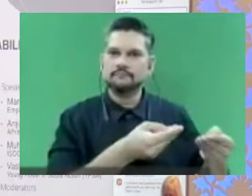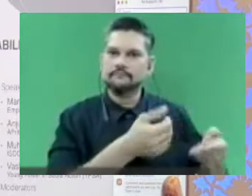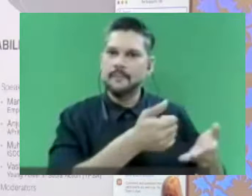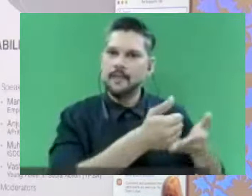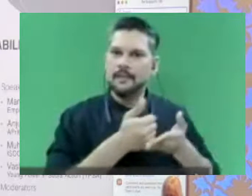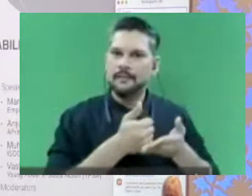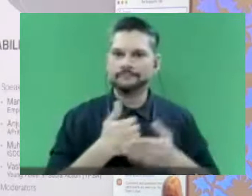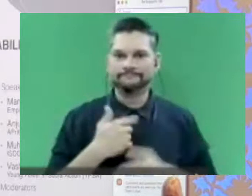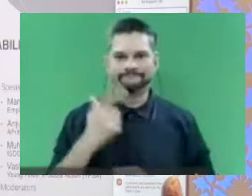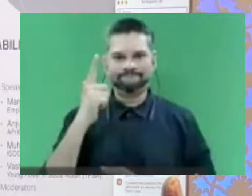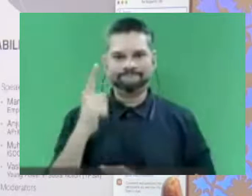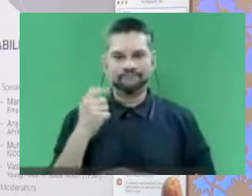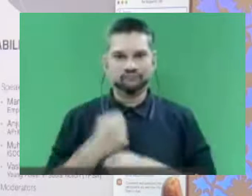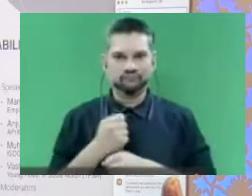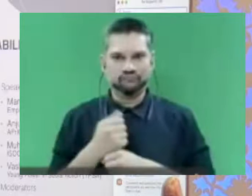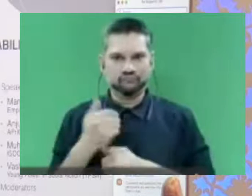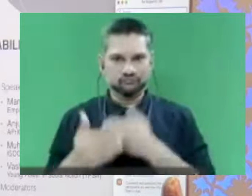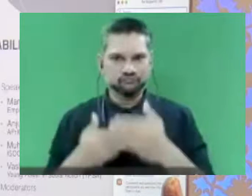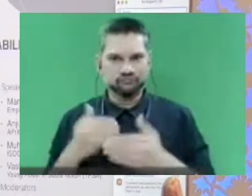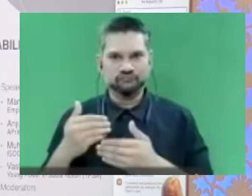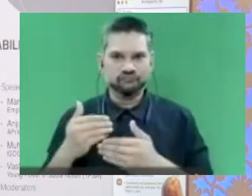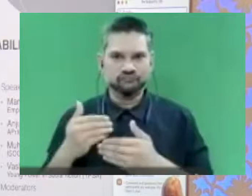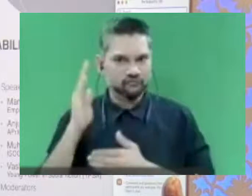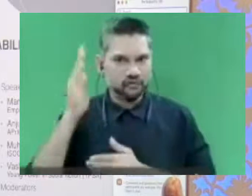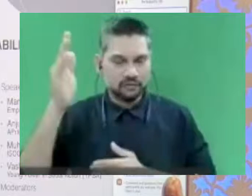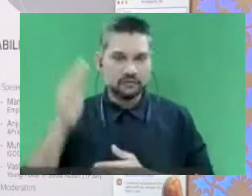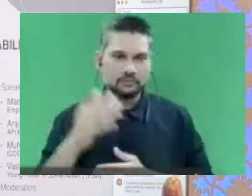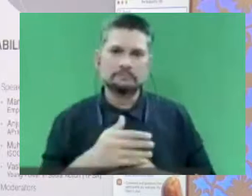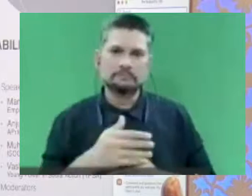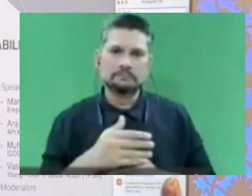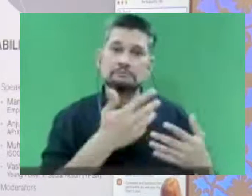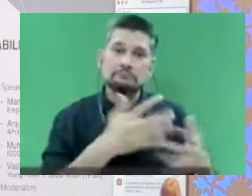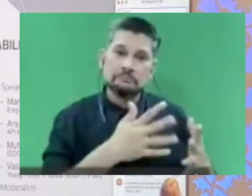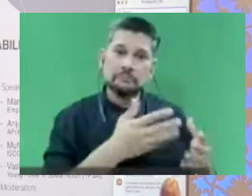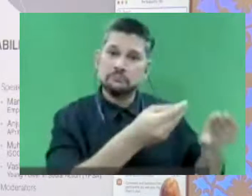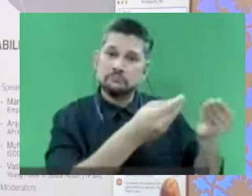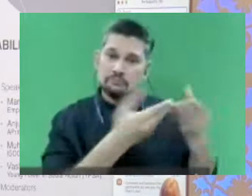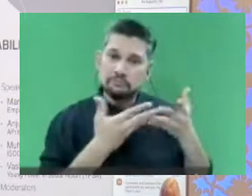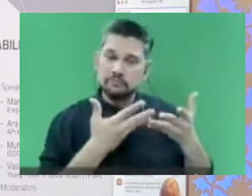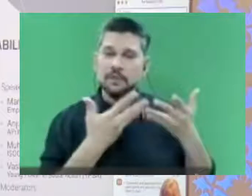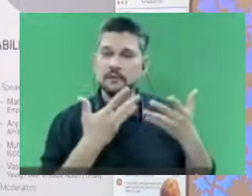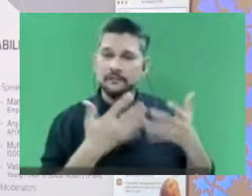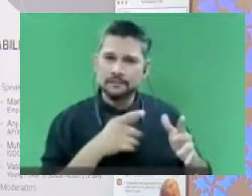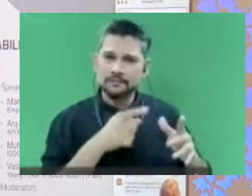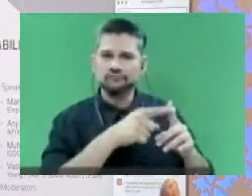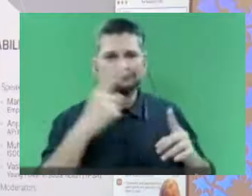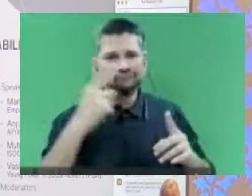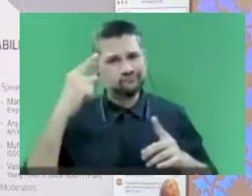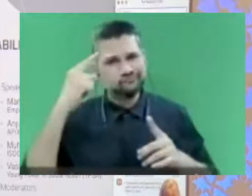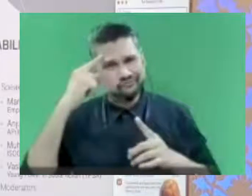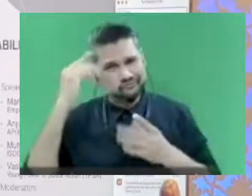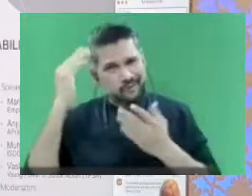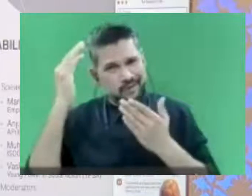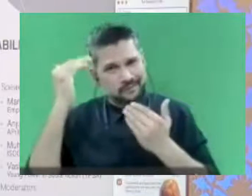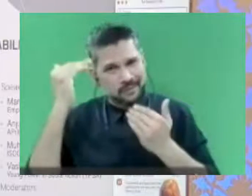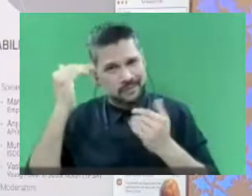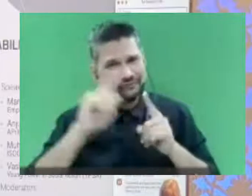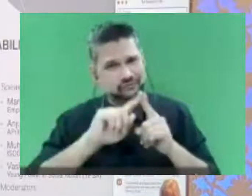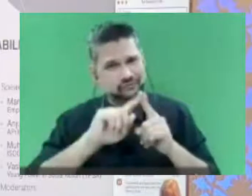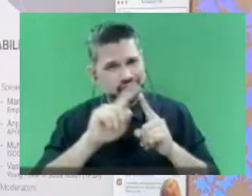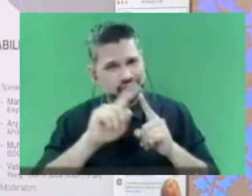We have specified there what our expectations are from different stakeholders, including governments, including industry, and so